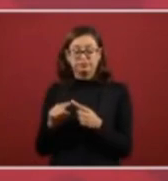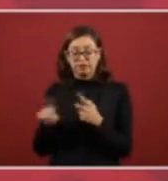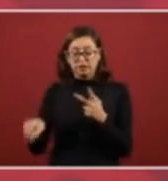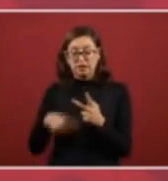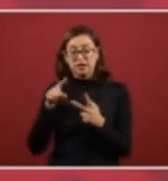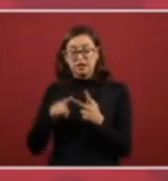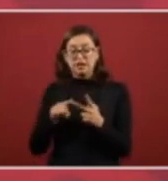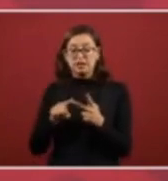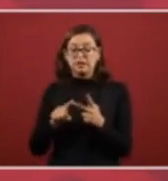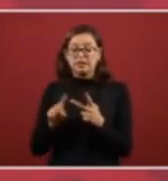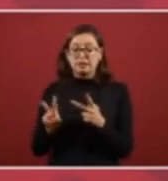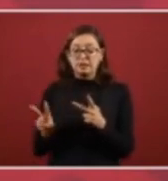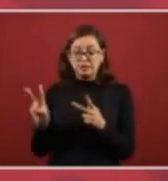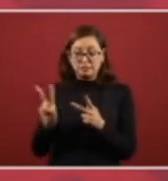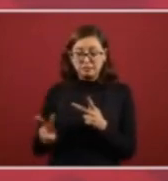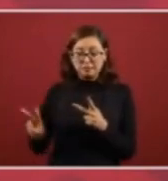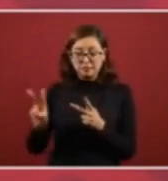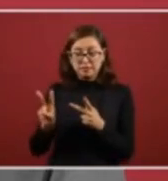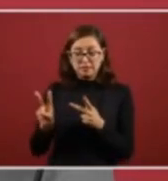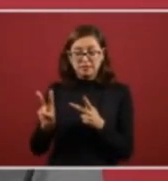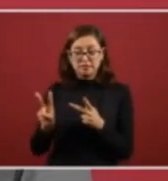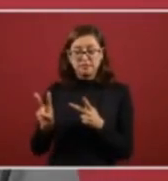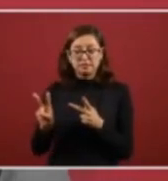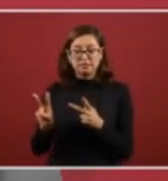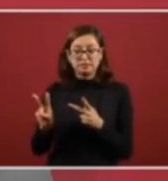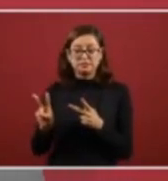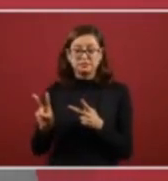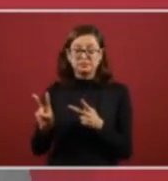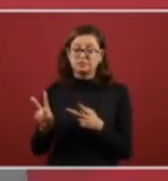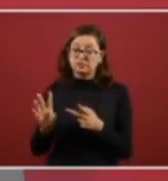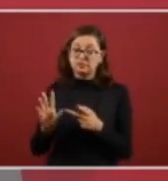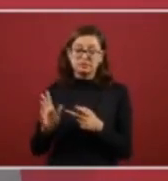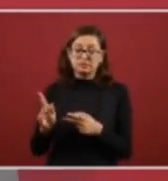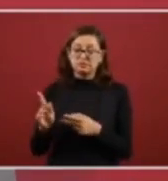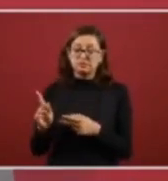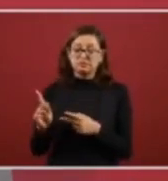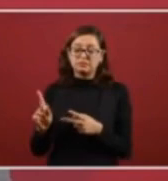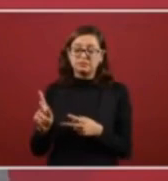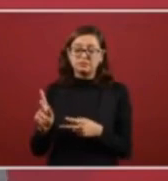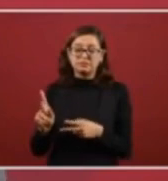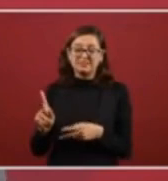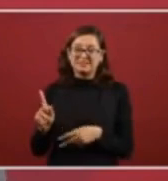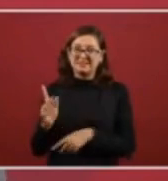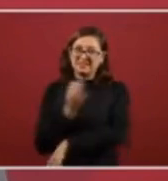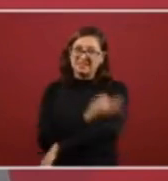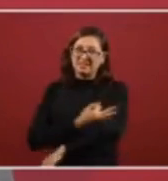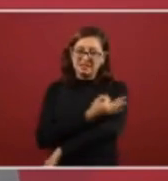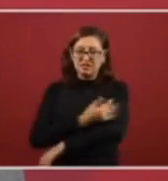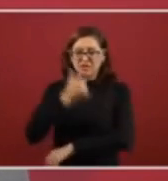And on Friday, which is very late,